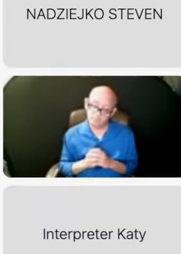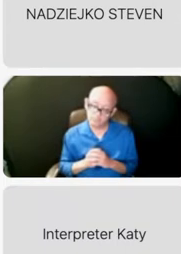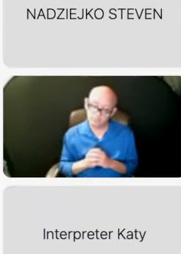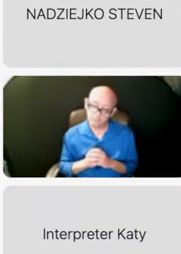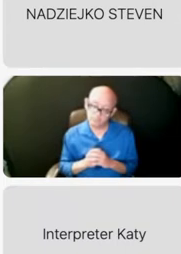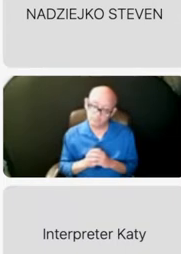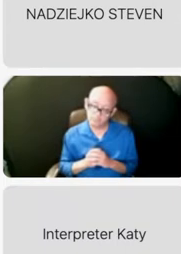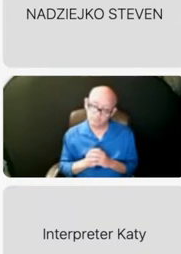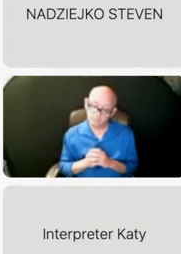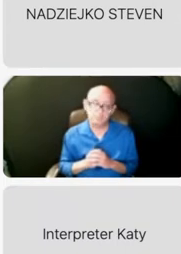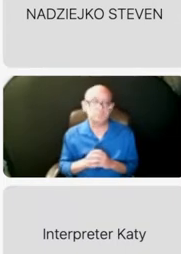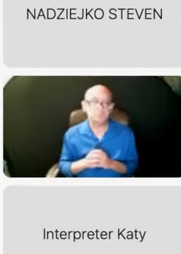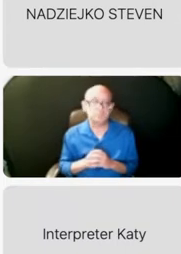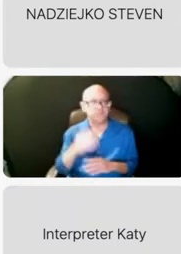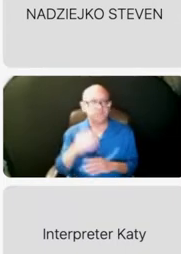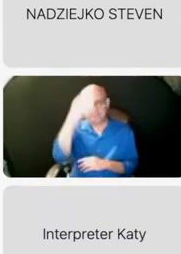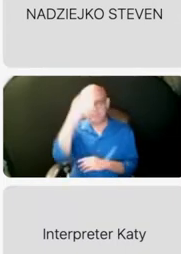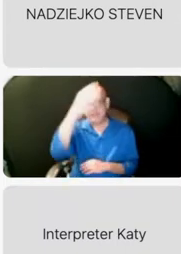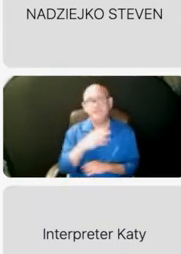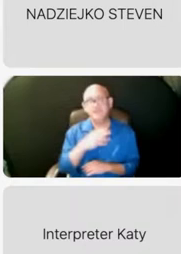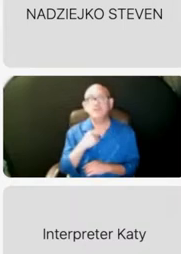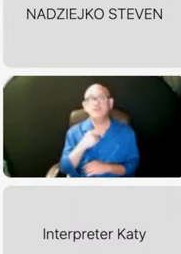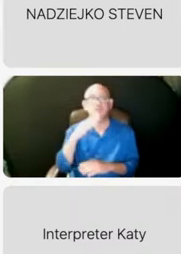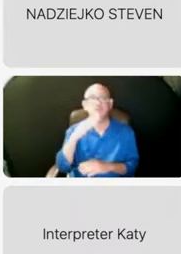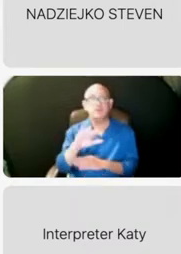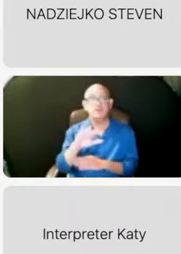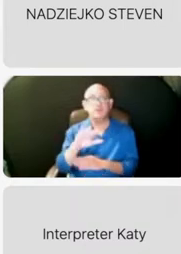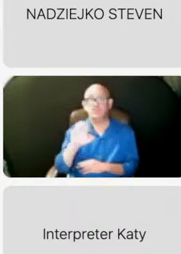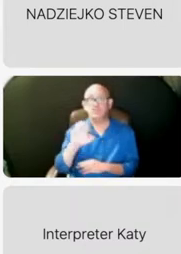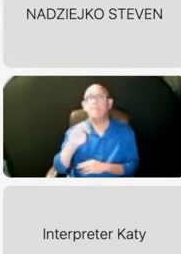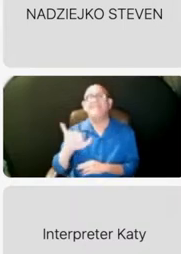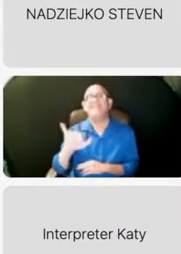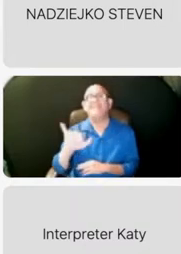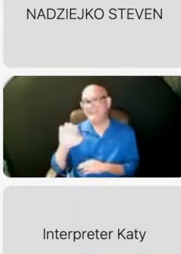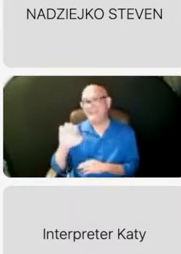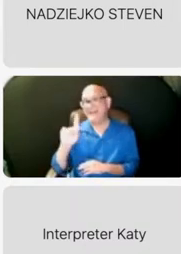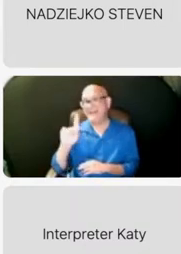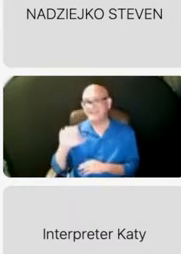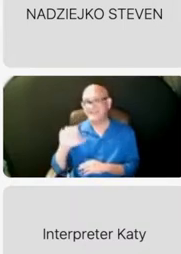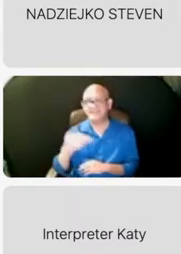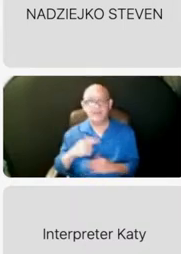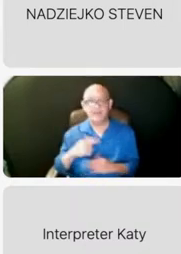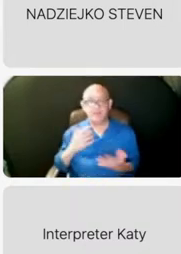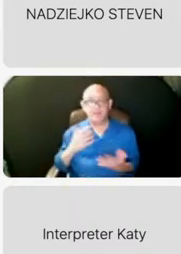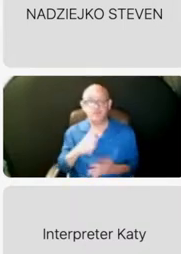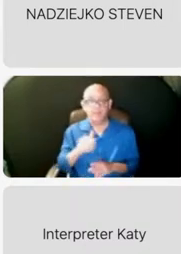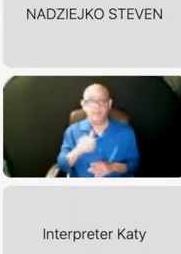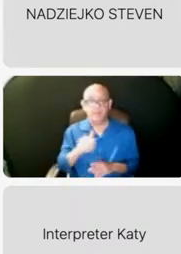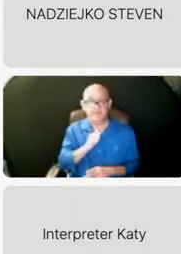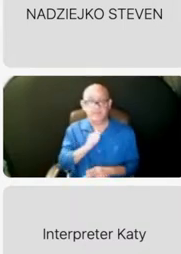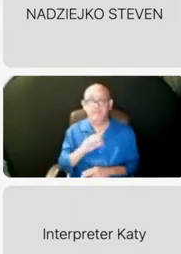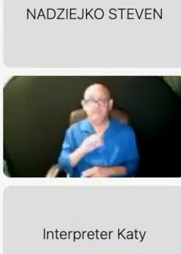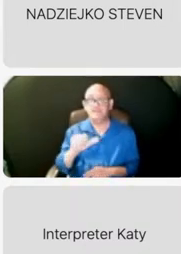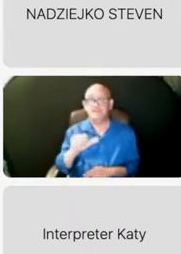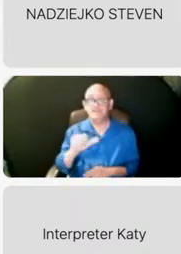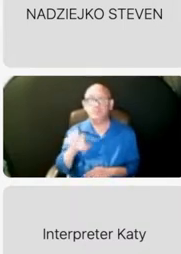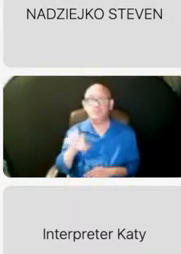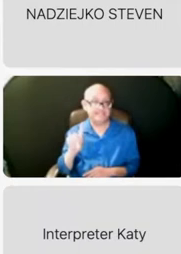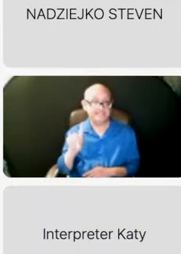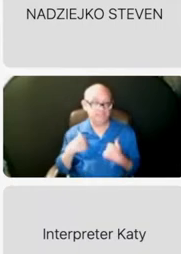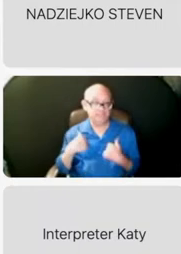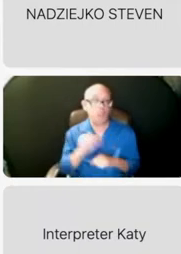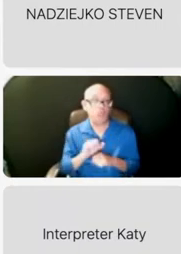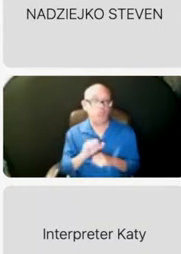good evening everyone my name is jeremy elkins i'm here to talk about myself as an employee of cjusd does anyone know the definition of